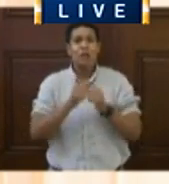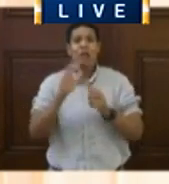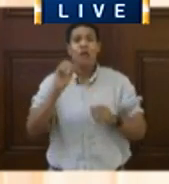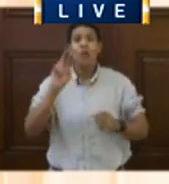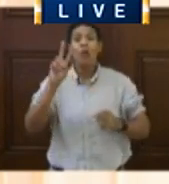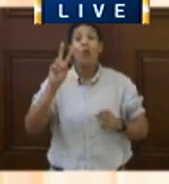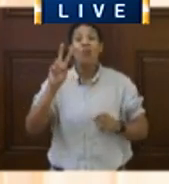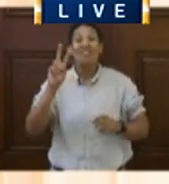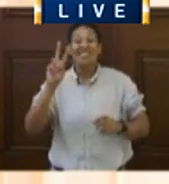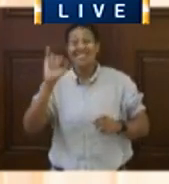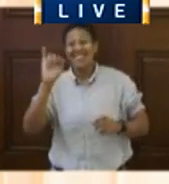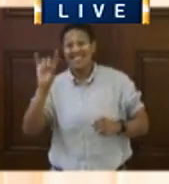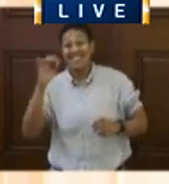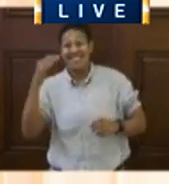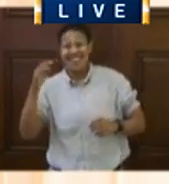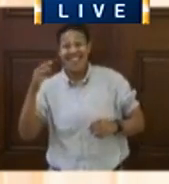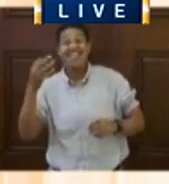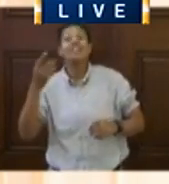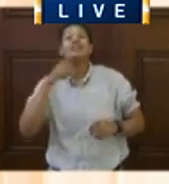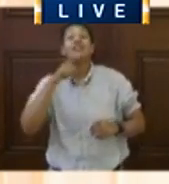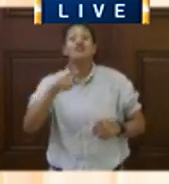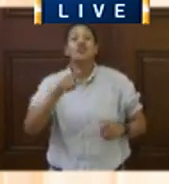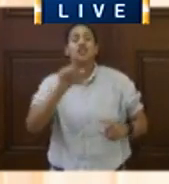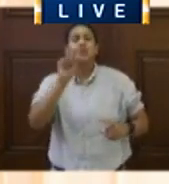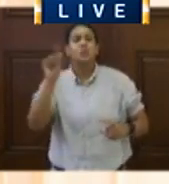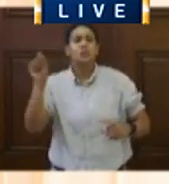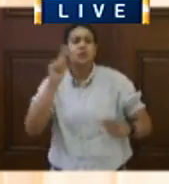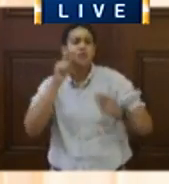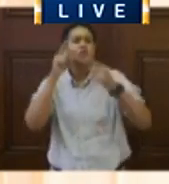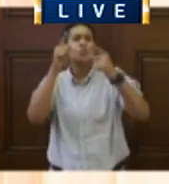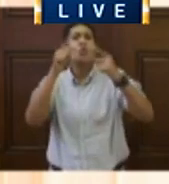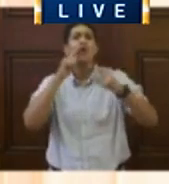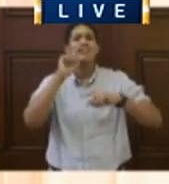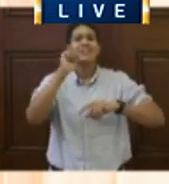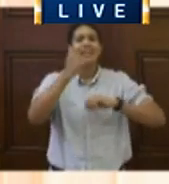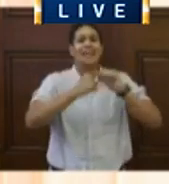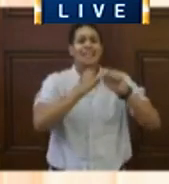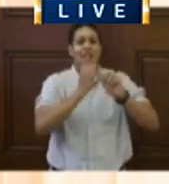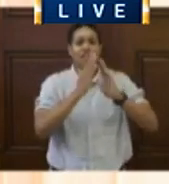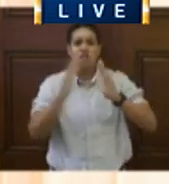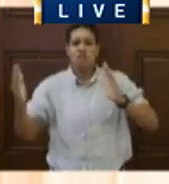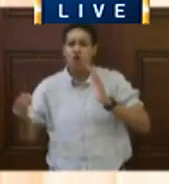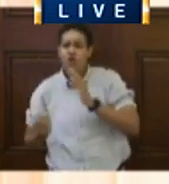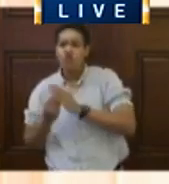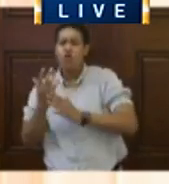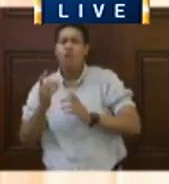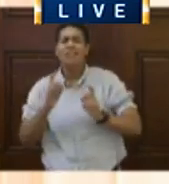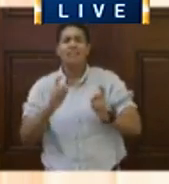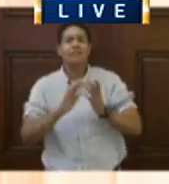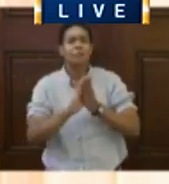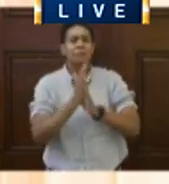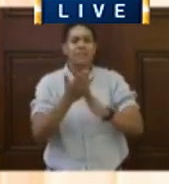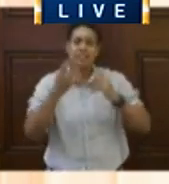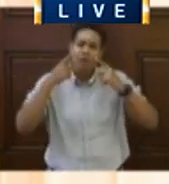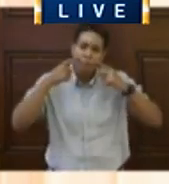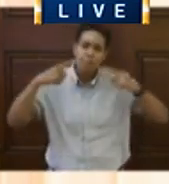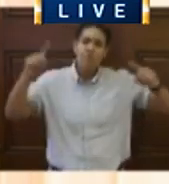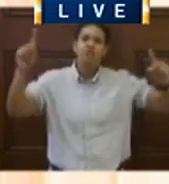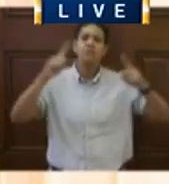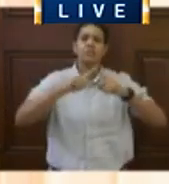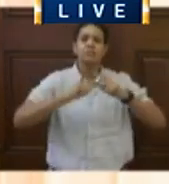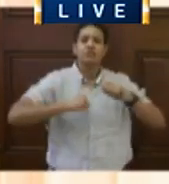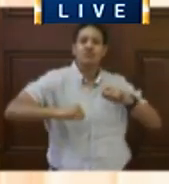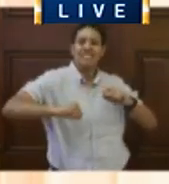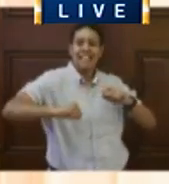ethos in 2020 is toward a decade of growth to anchor our peace, prosperity, and resilience. And